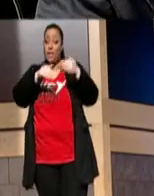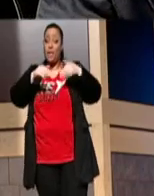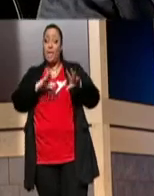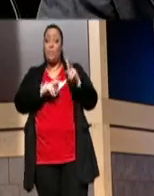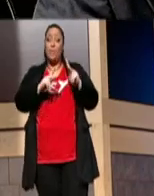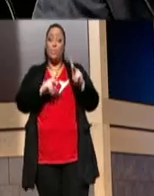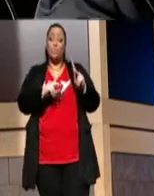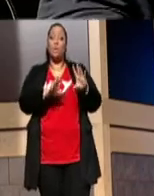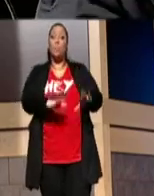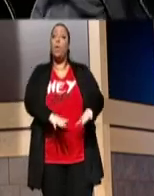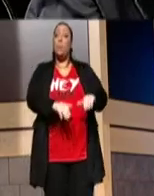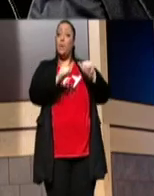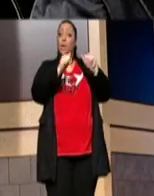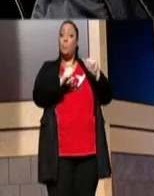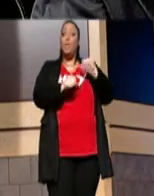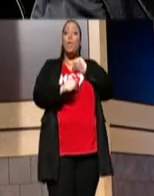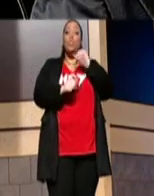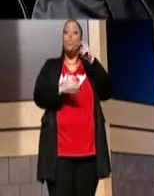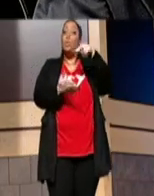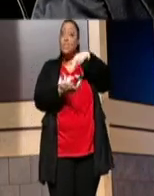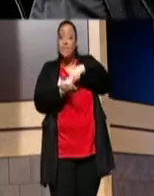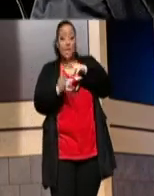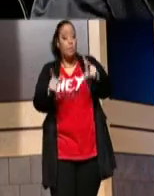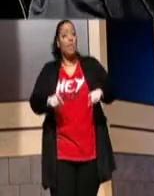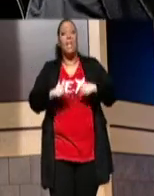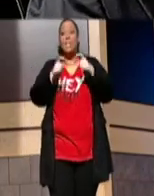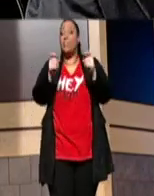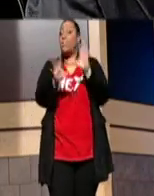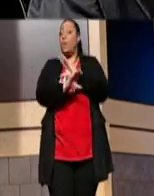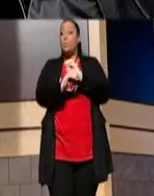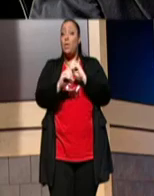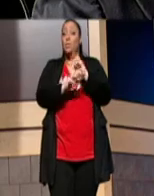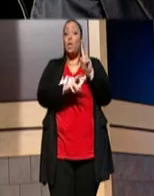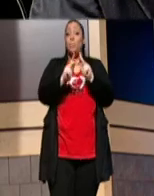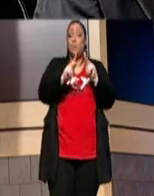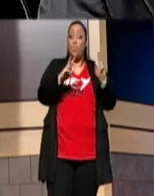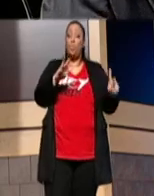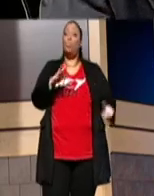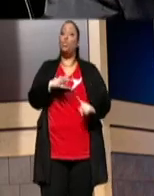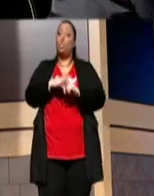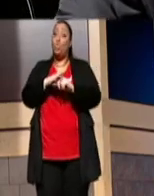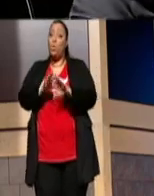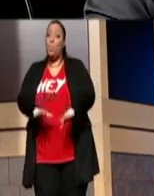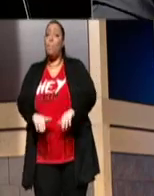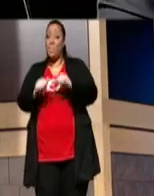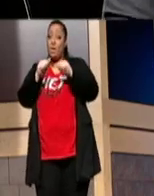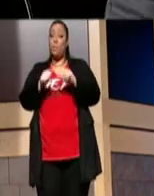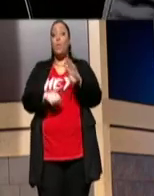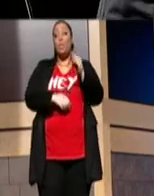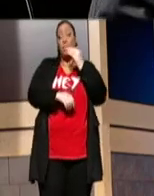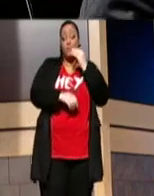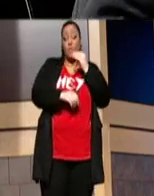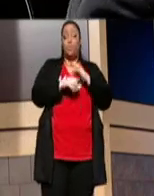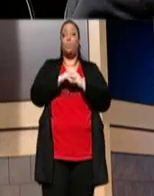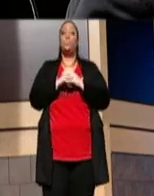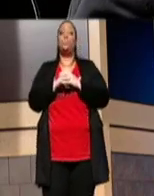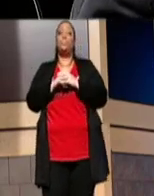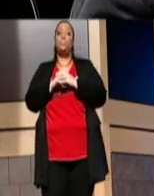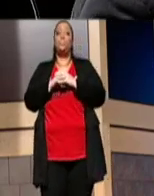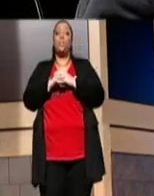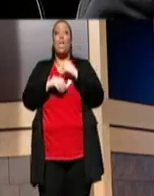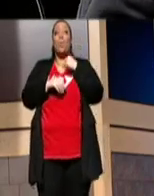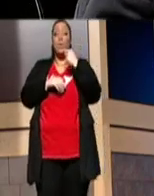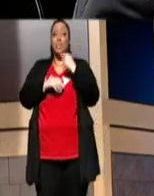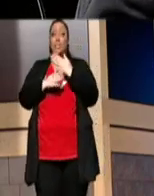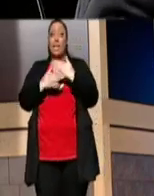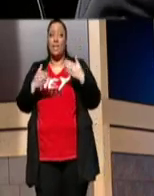And you don't have to stand there and give anybody anything. People will come and they'll get that food. Let me say this, because I don't want us to lose the time, because we're